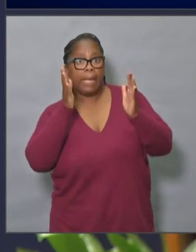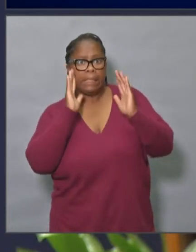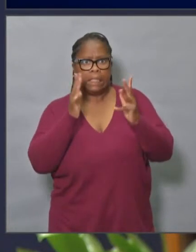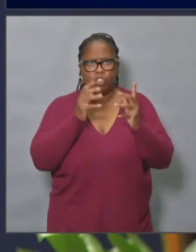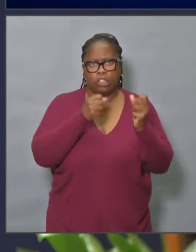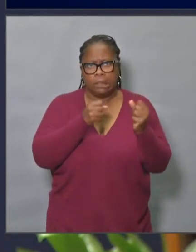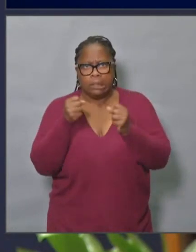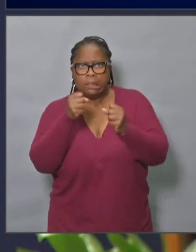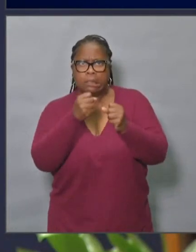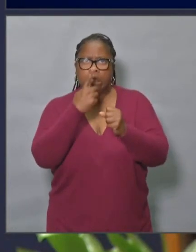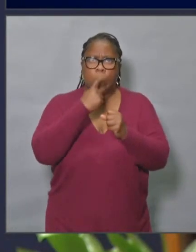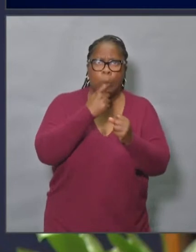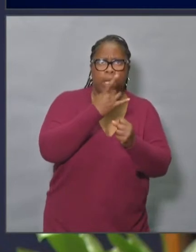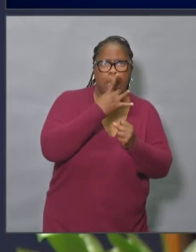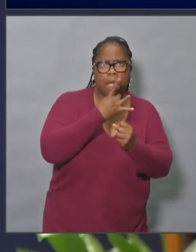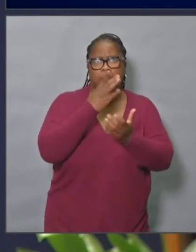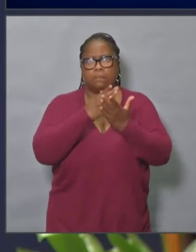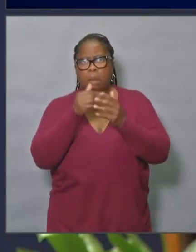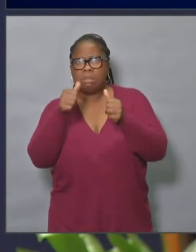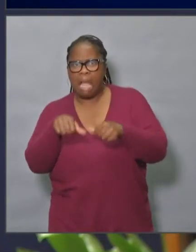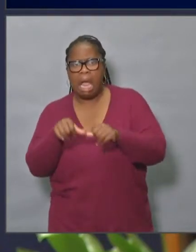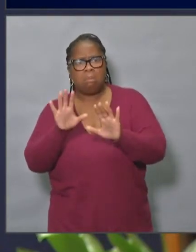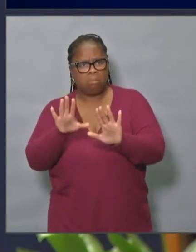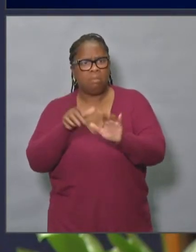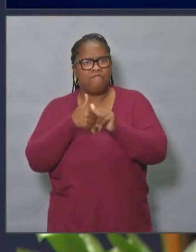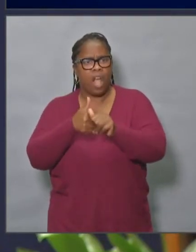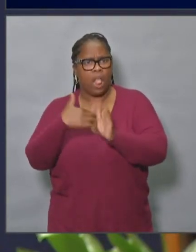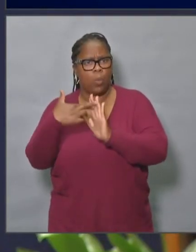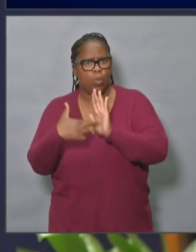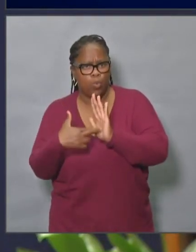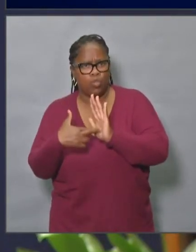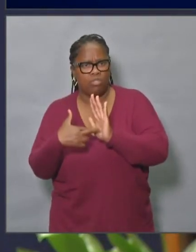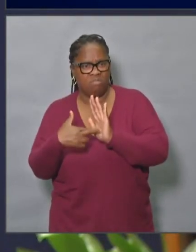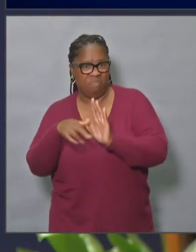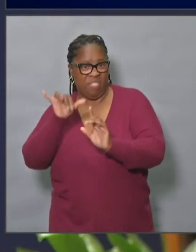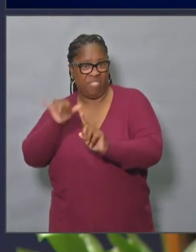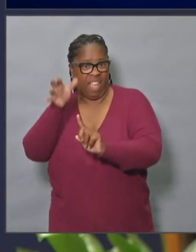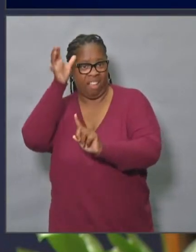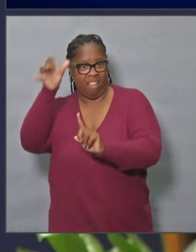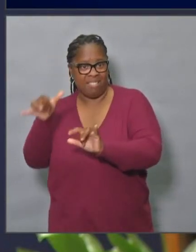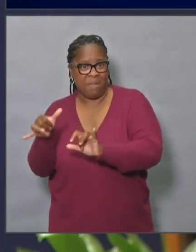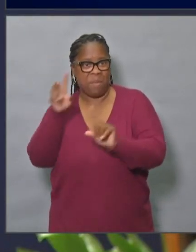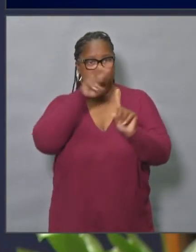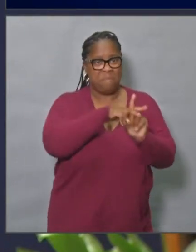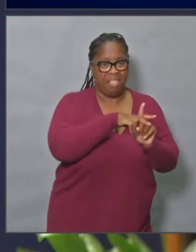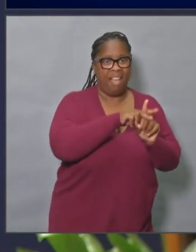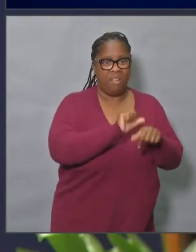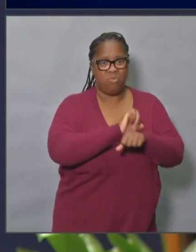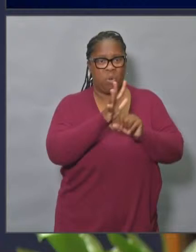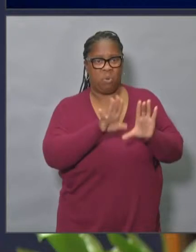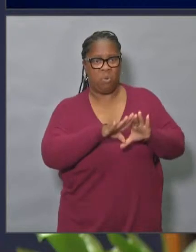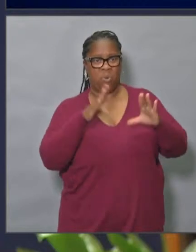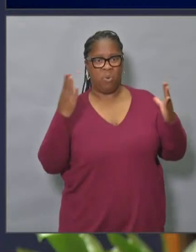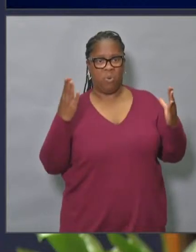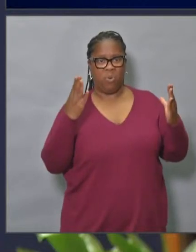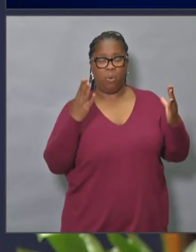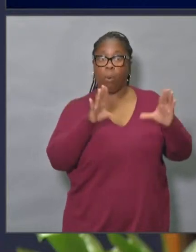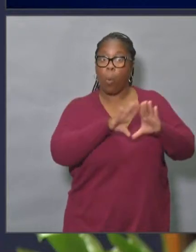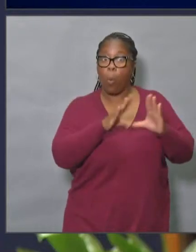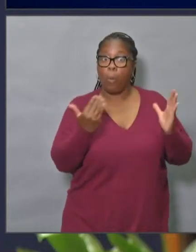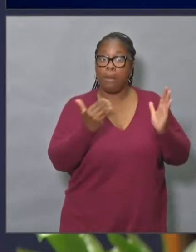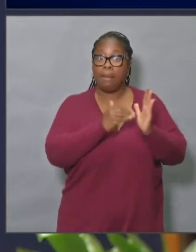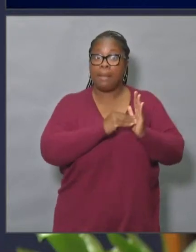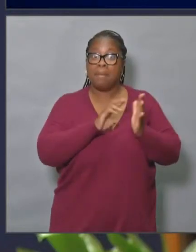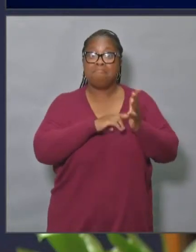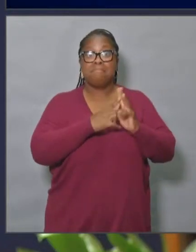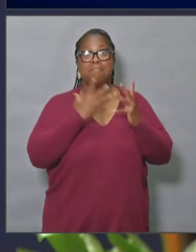rules. We need to think about the reopening of society and our communities in the same way. Reopening is not the same thing as going out